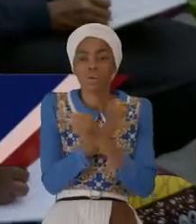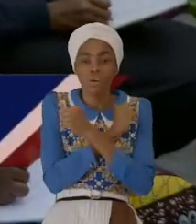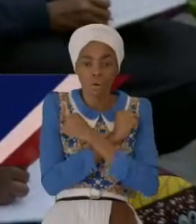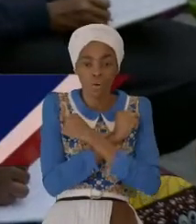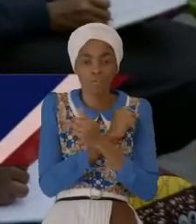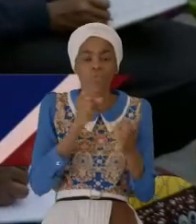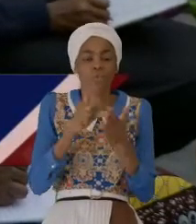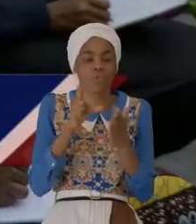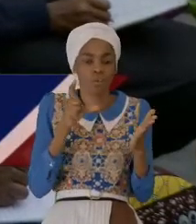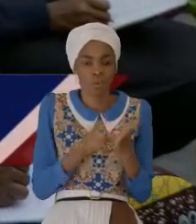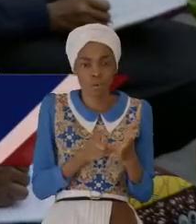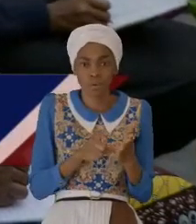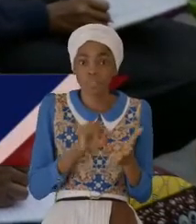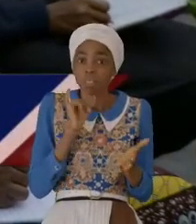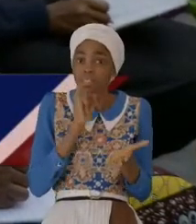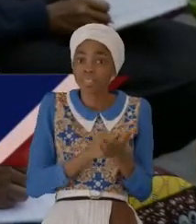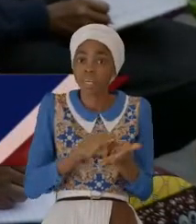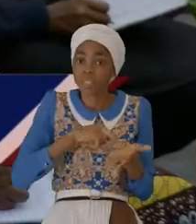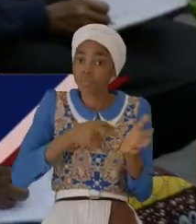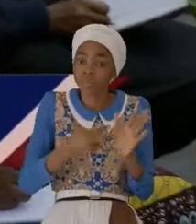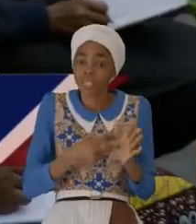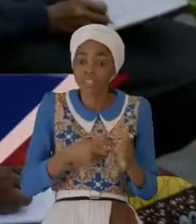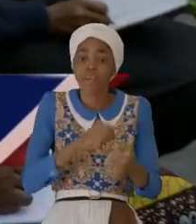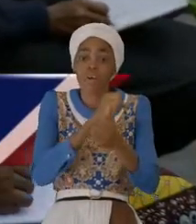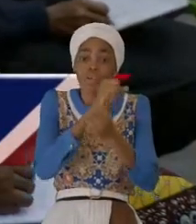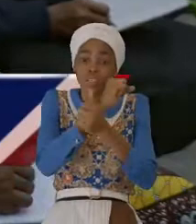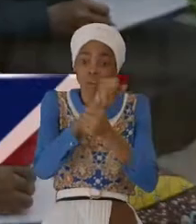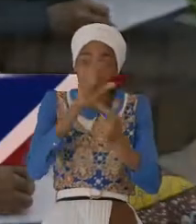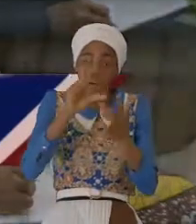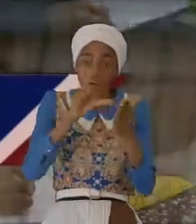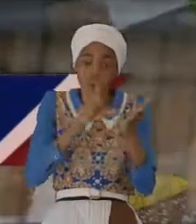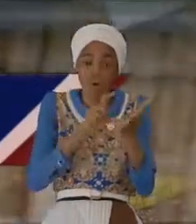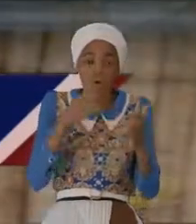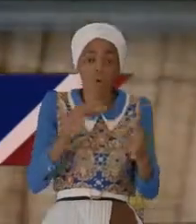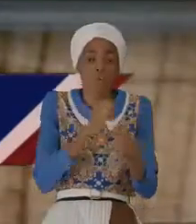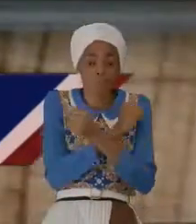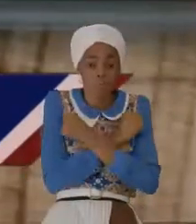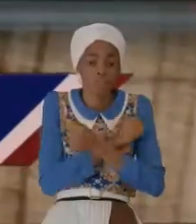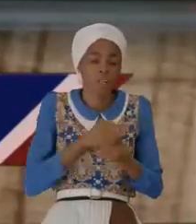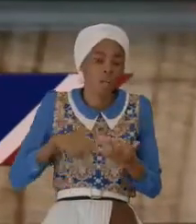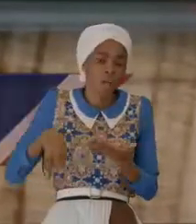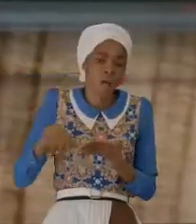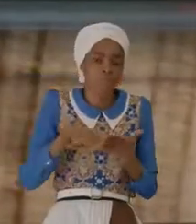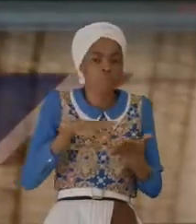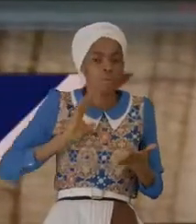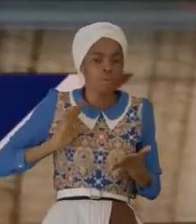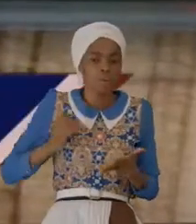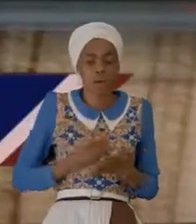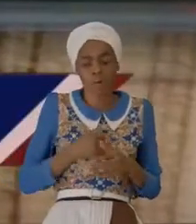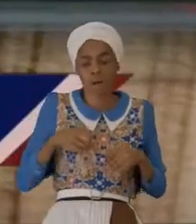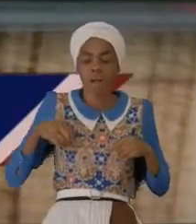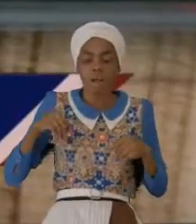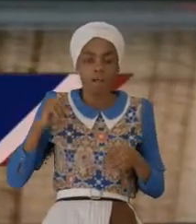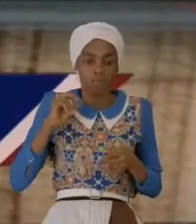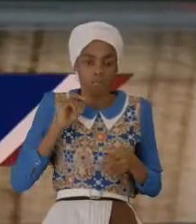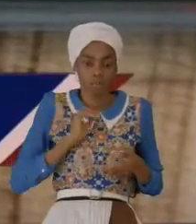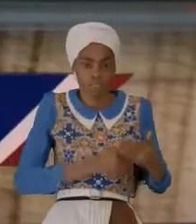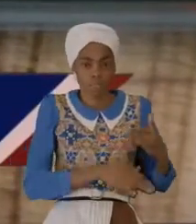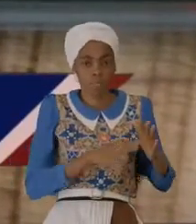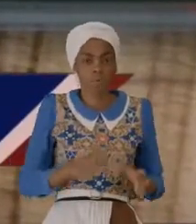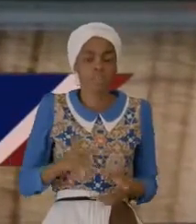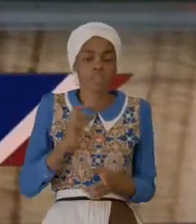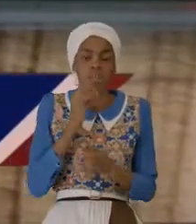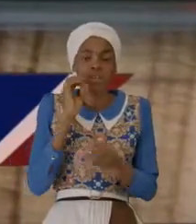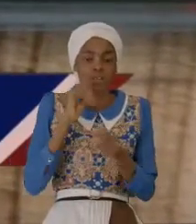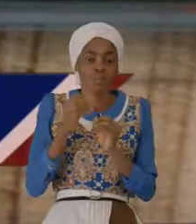means the law of Love among our fellows number three freedom from